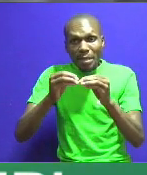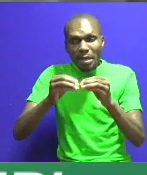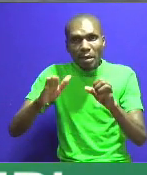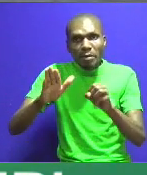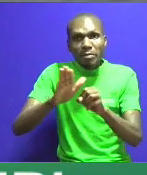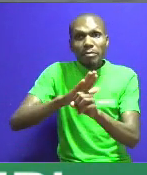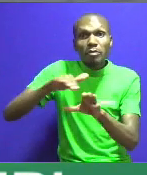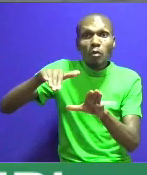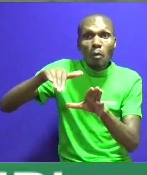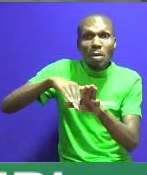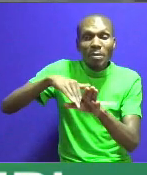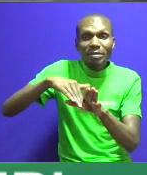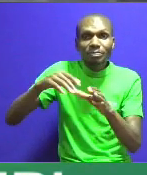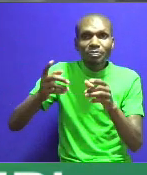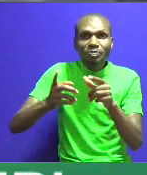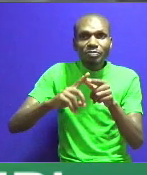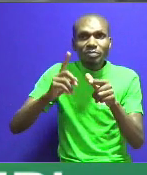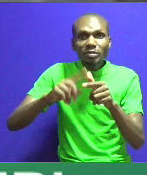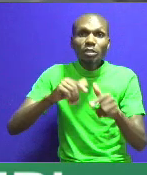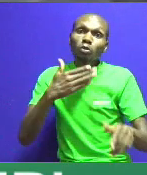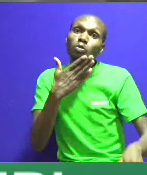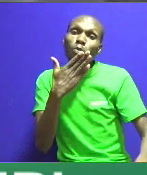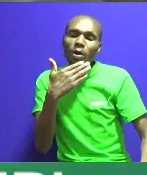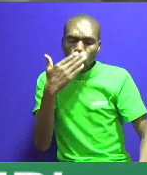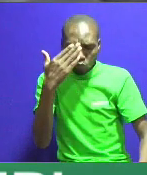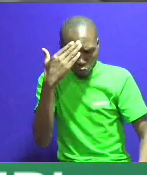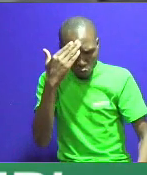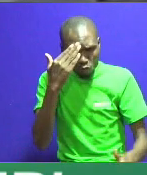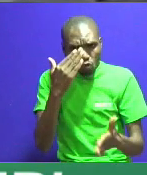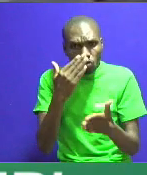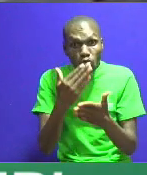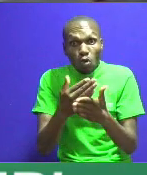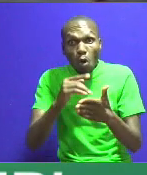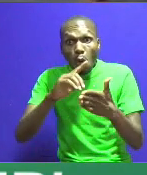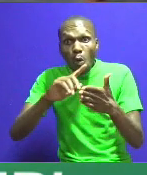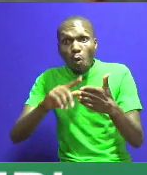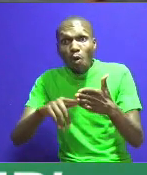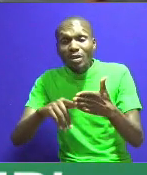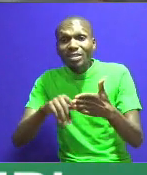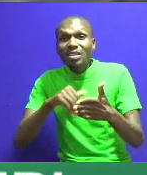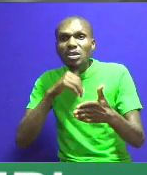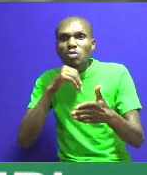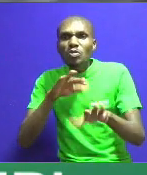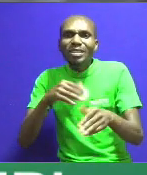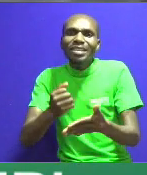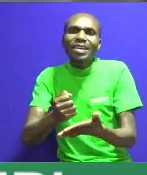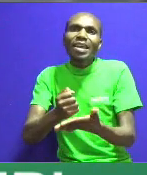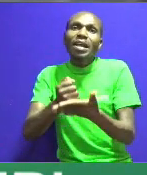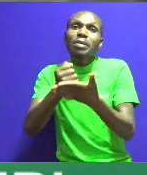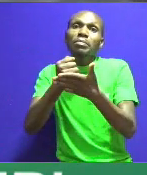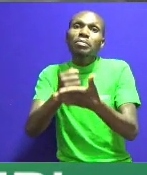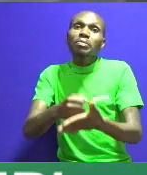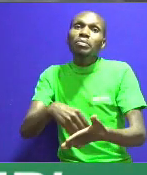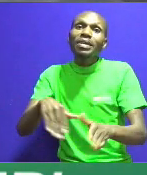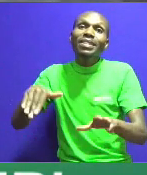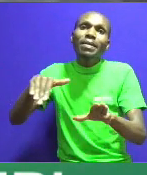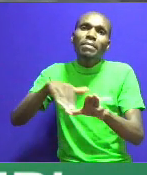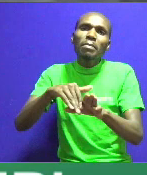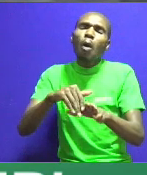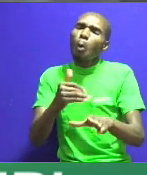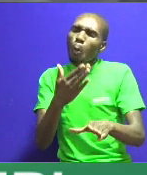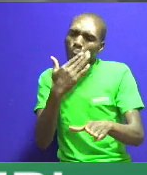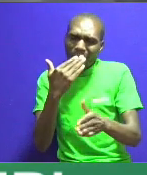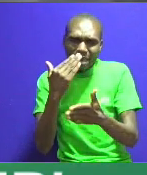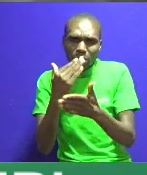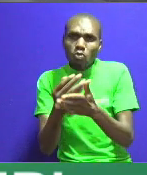staff. And we want to know exactly what really demotivates our KAA staff and why really